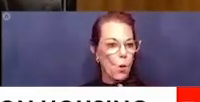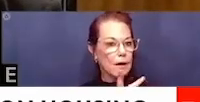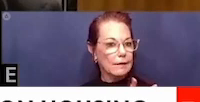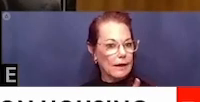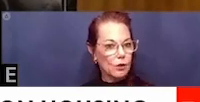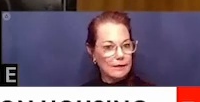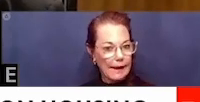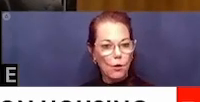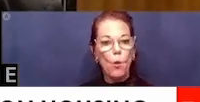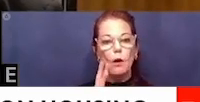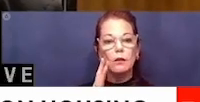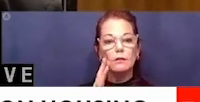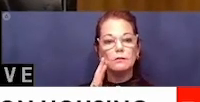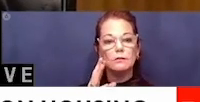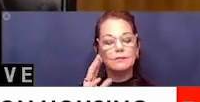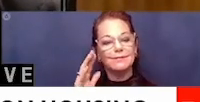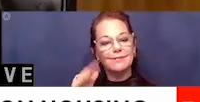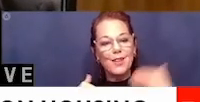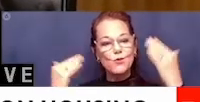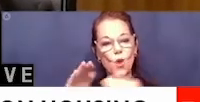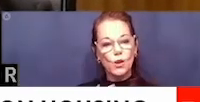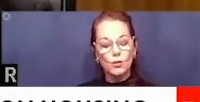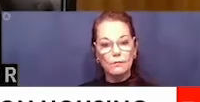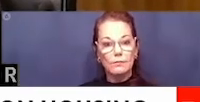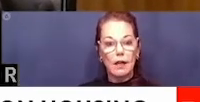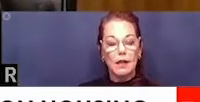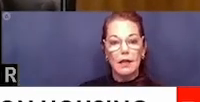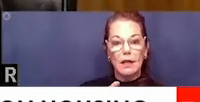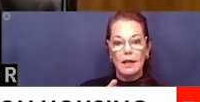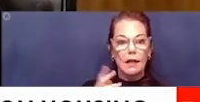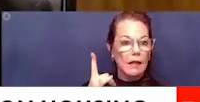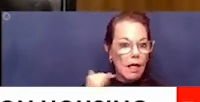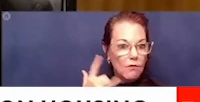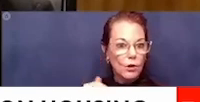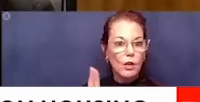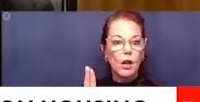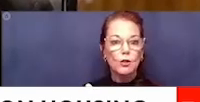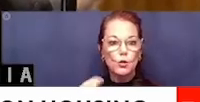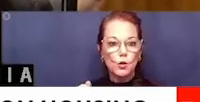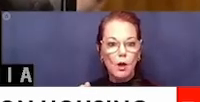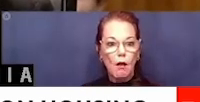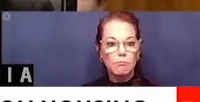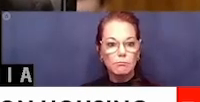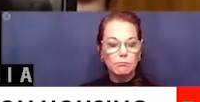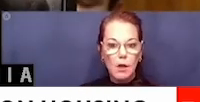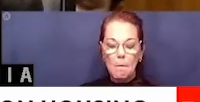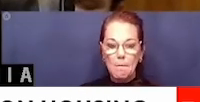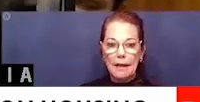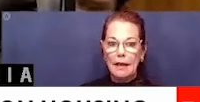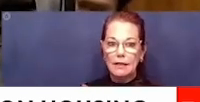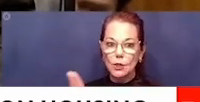move in. I would point to both California and Utah as states that have done a lot to push making accessory dwelling units easier to build at the state